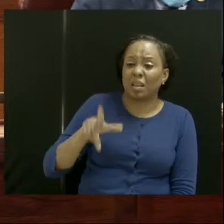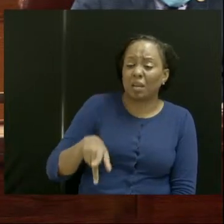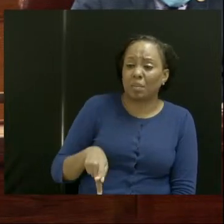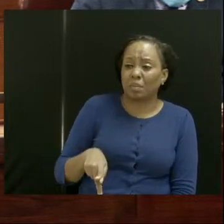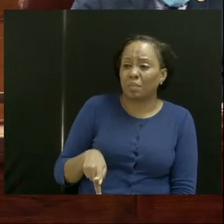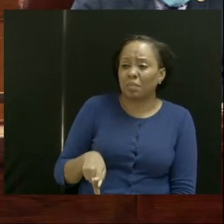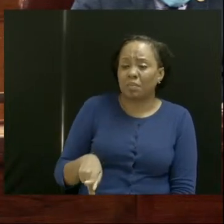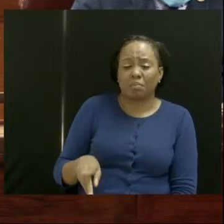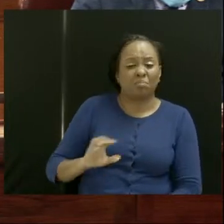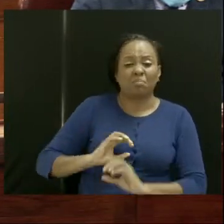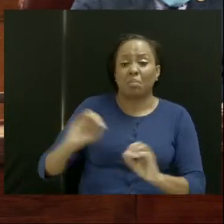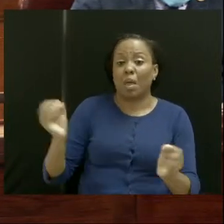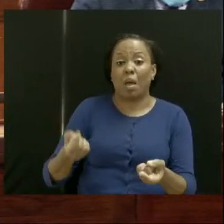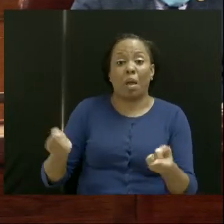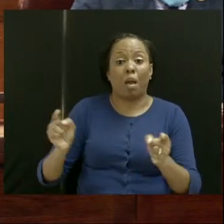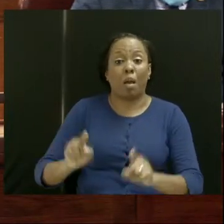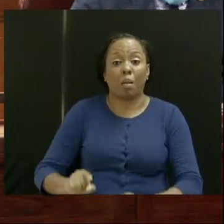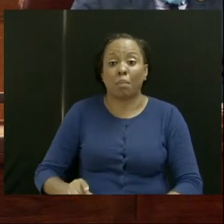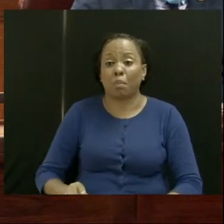all of the rest,